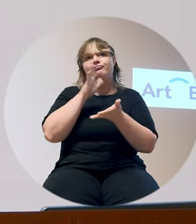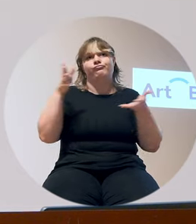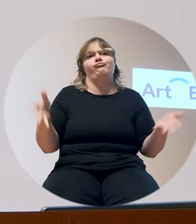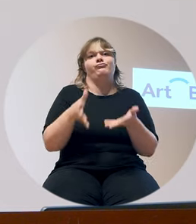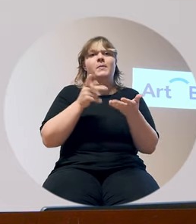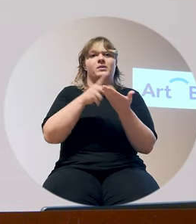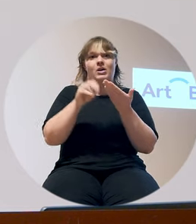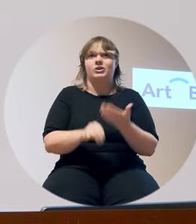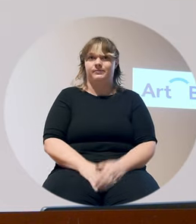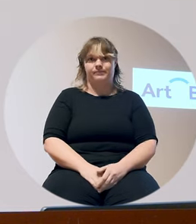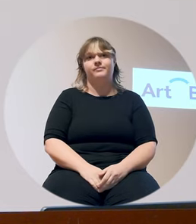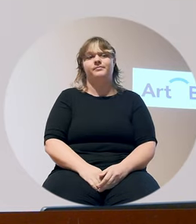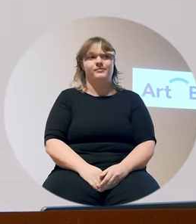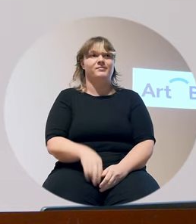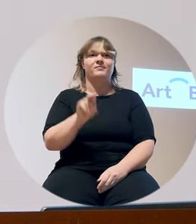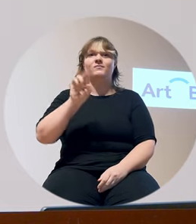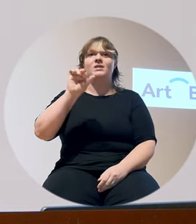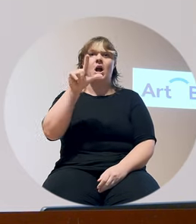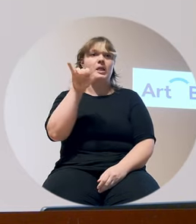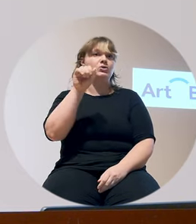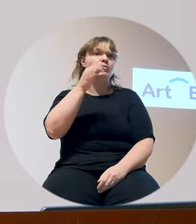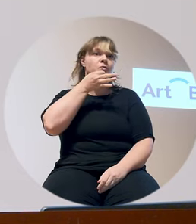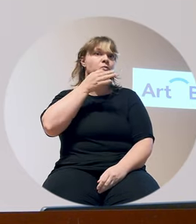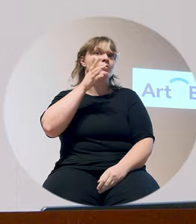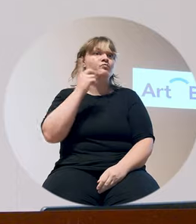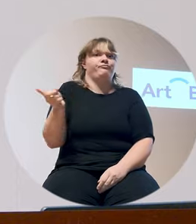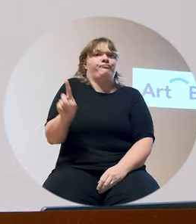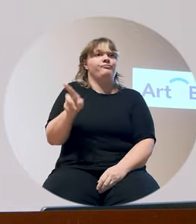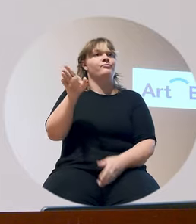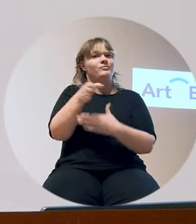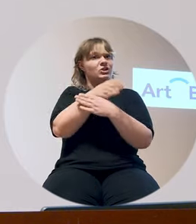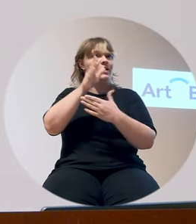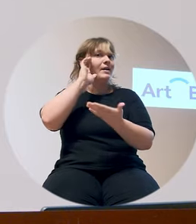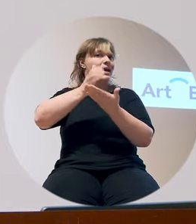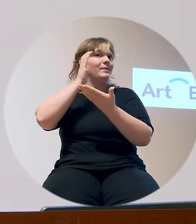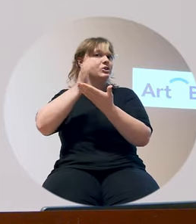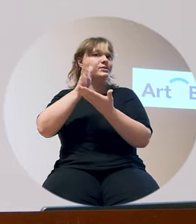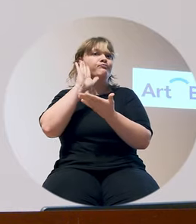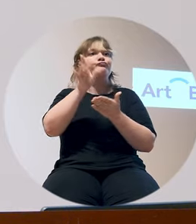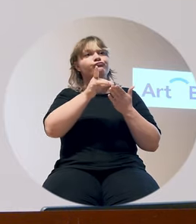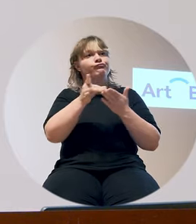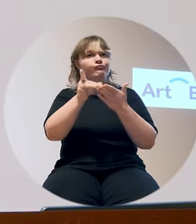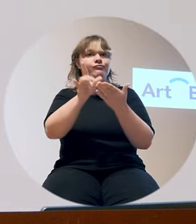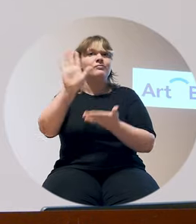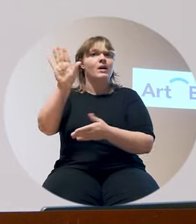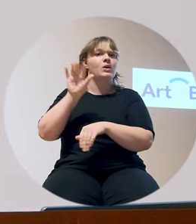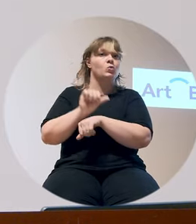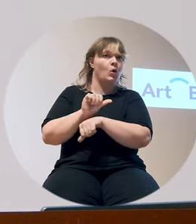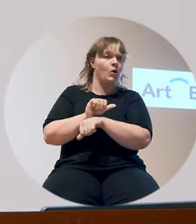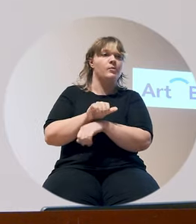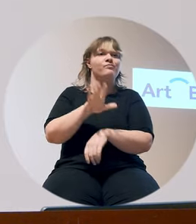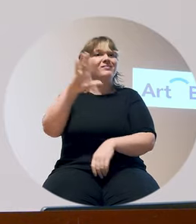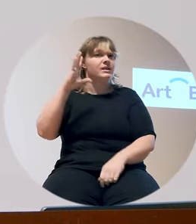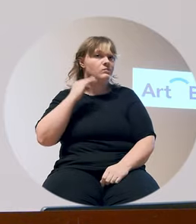project. Nicholas will be shortly up here sharing some images and guiding us through some of his work